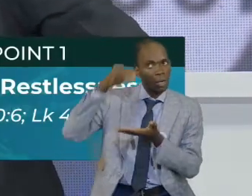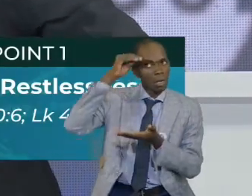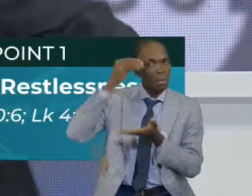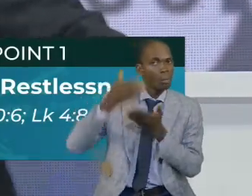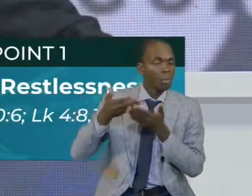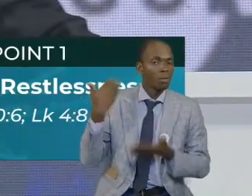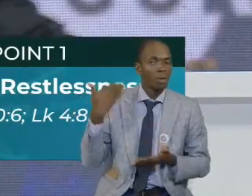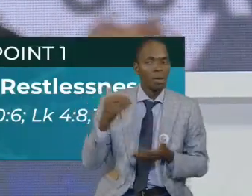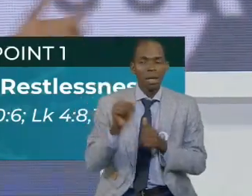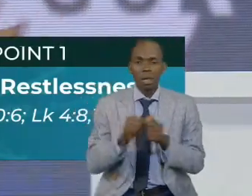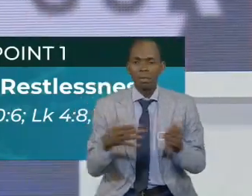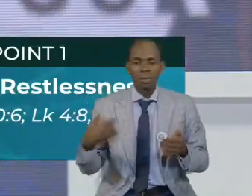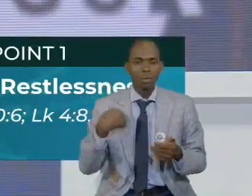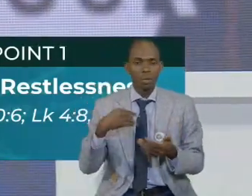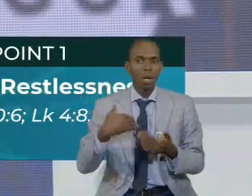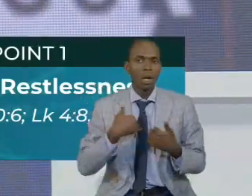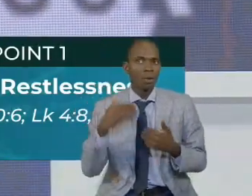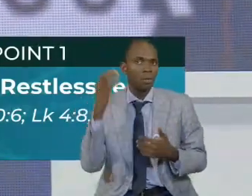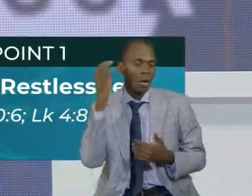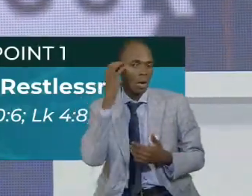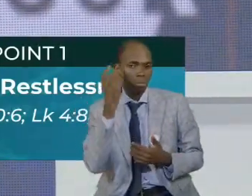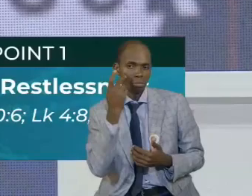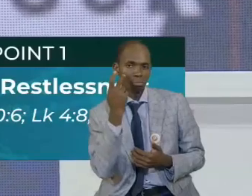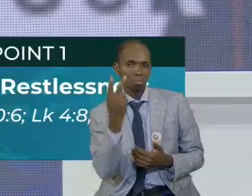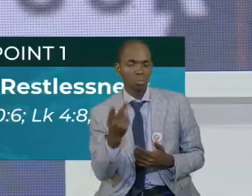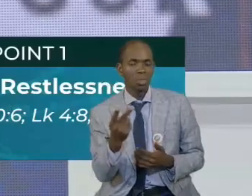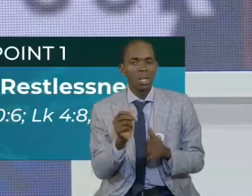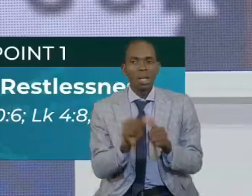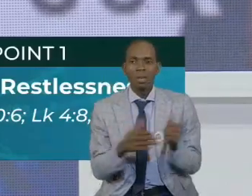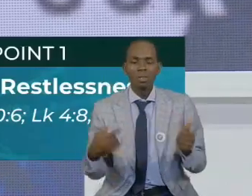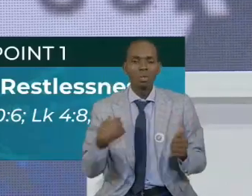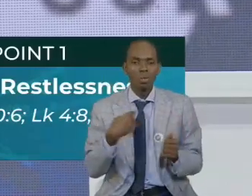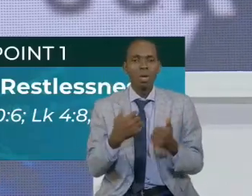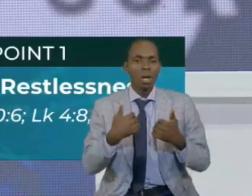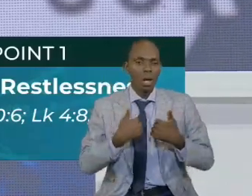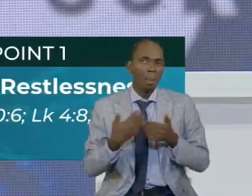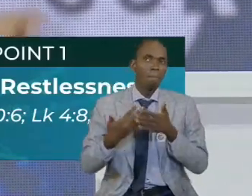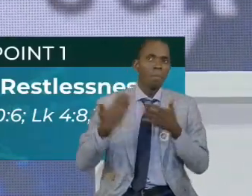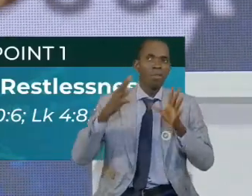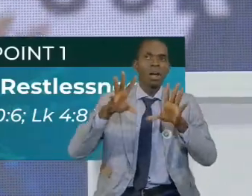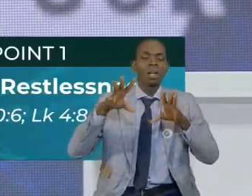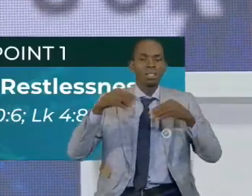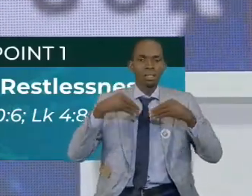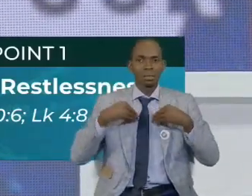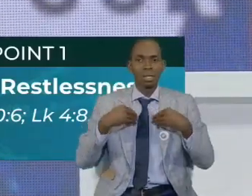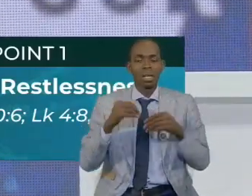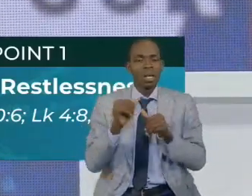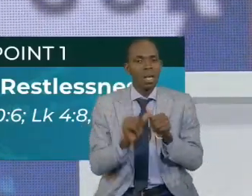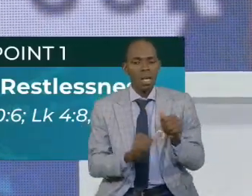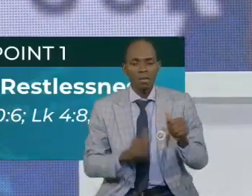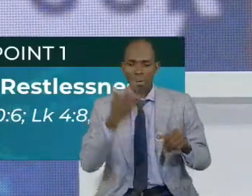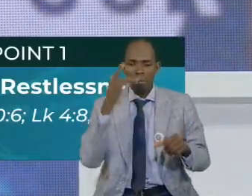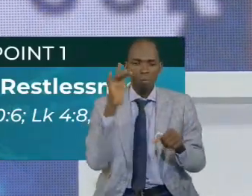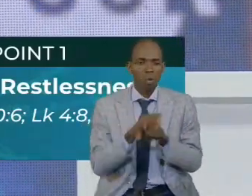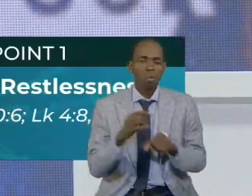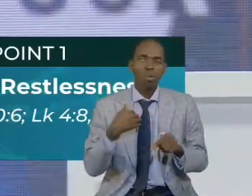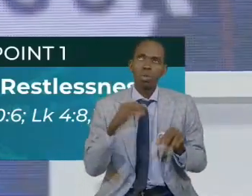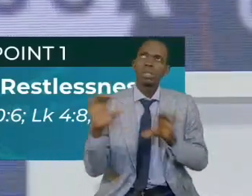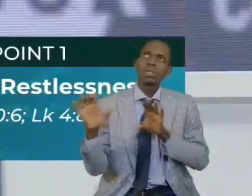everything we've learned, everything we have accepted, every promise we have made to